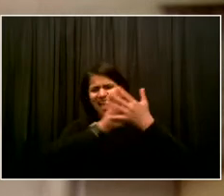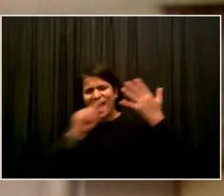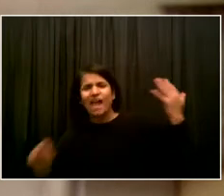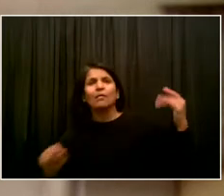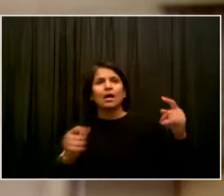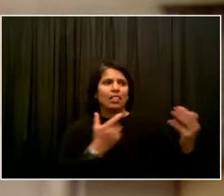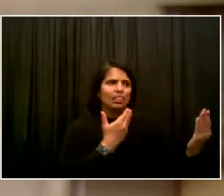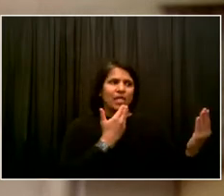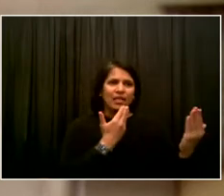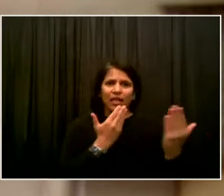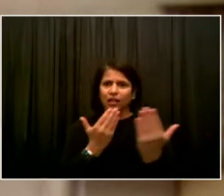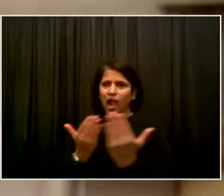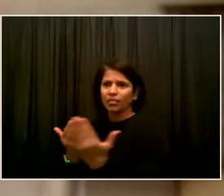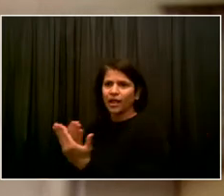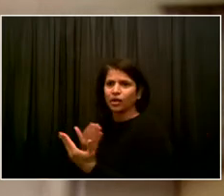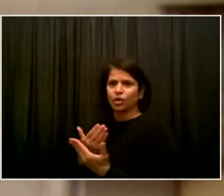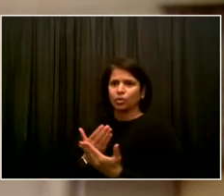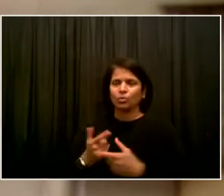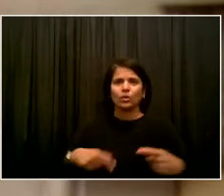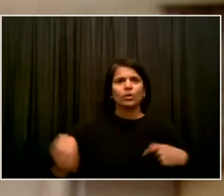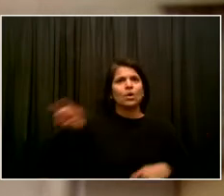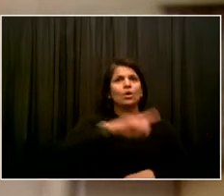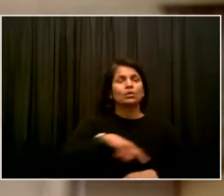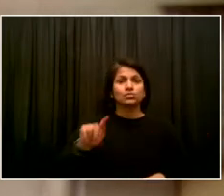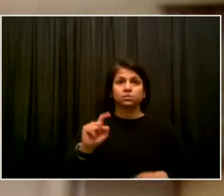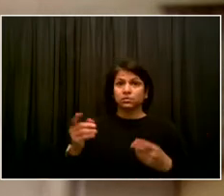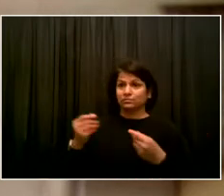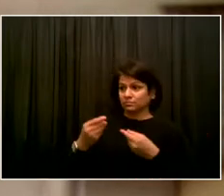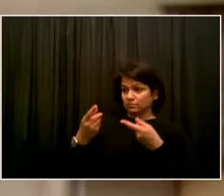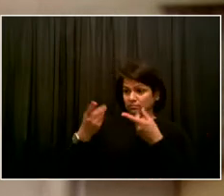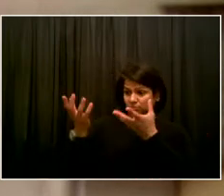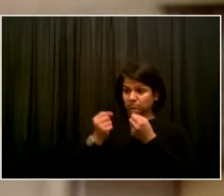statewide effort, but also sending the first 2 million